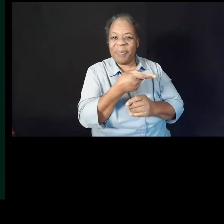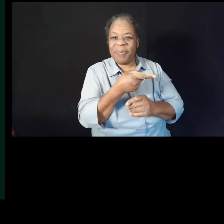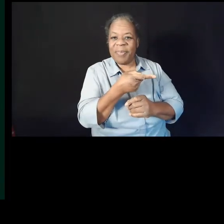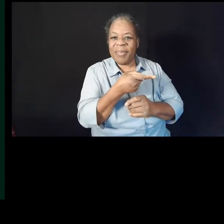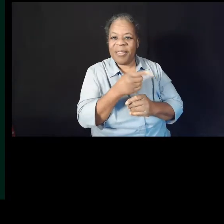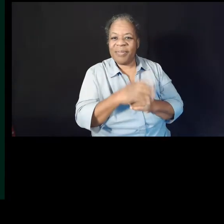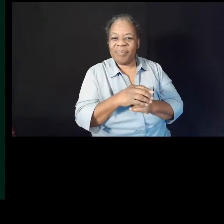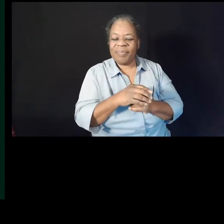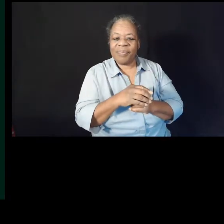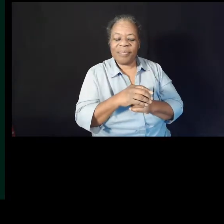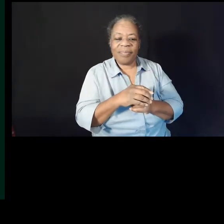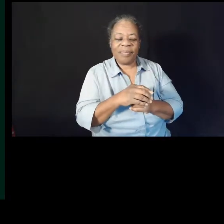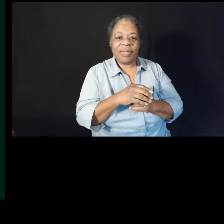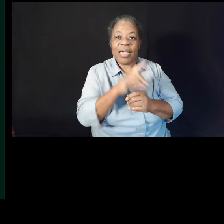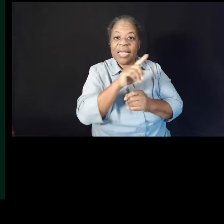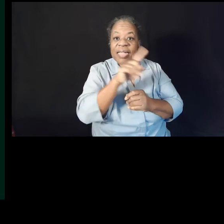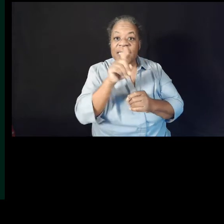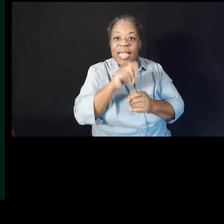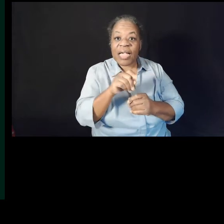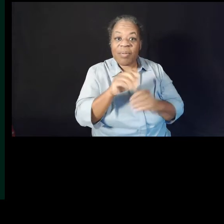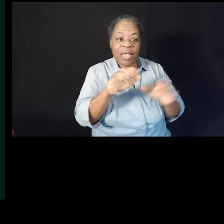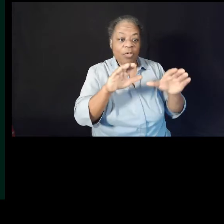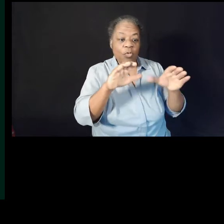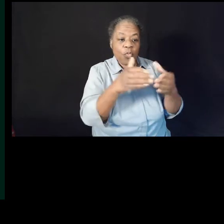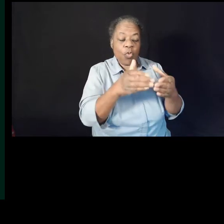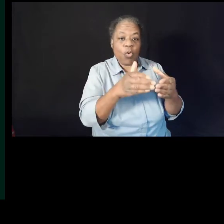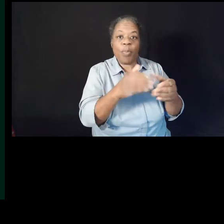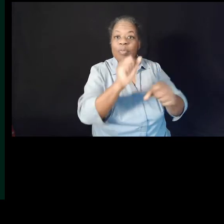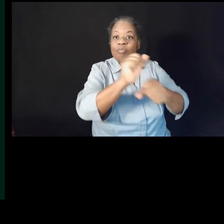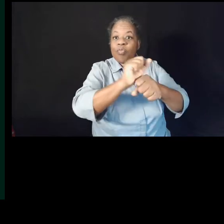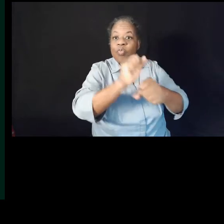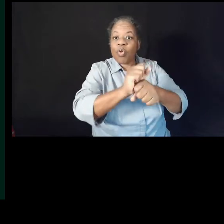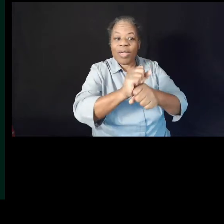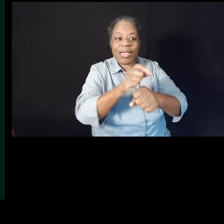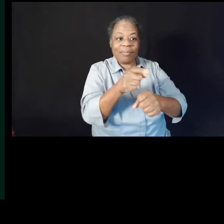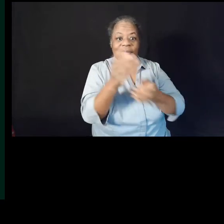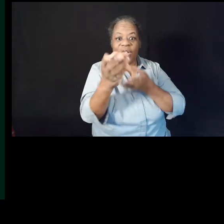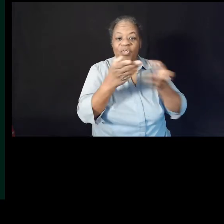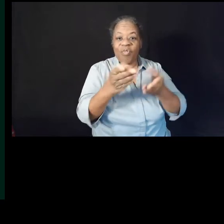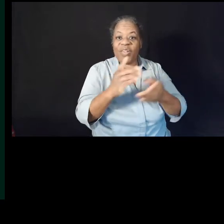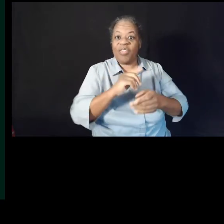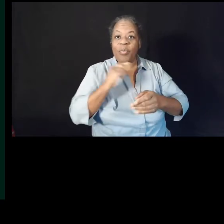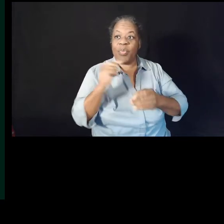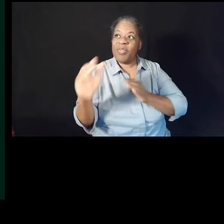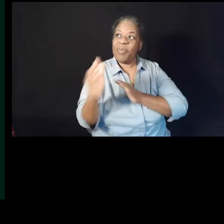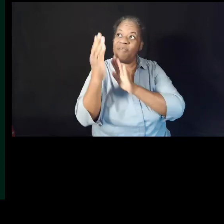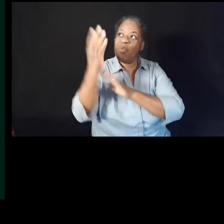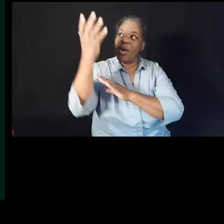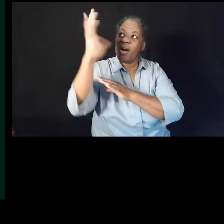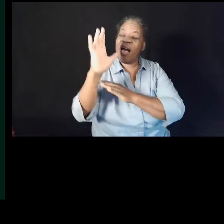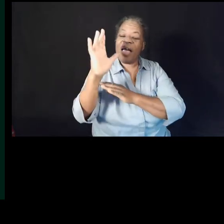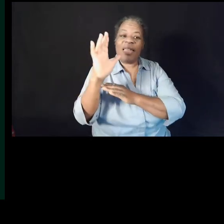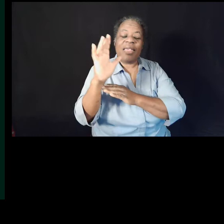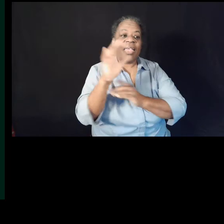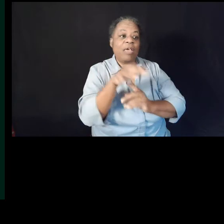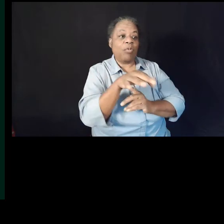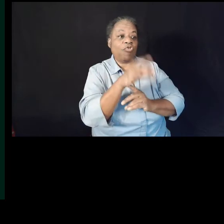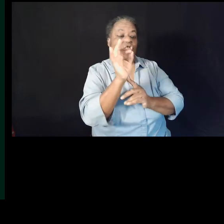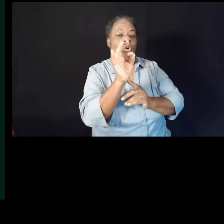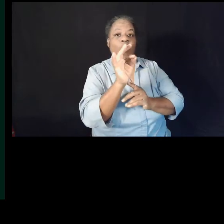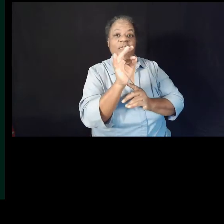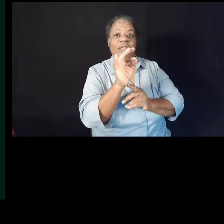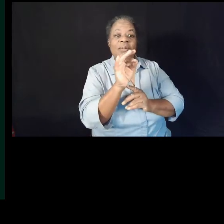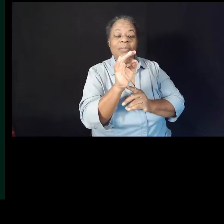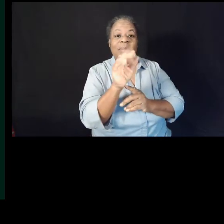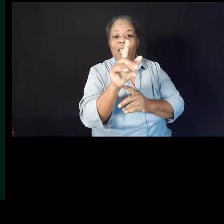Once, when Zechariah's division was on duty and he was serving as priest before God, he was chosen by lot, according to the custom of the